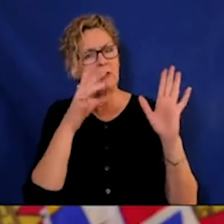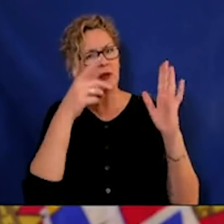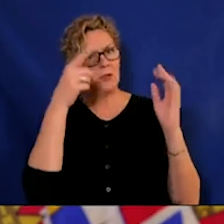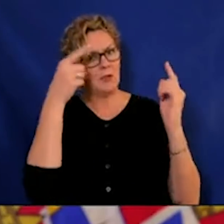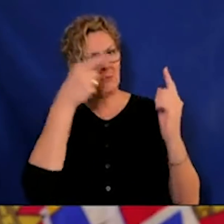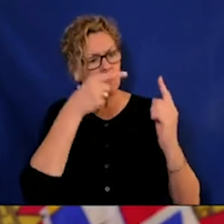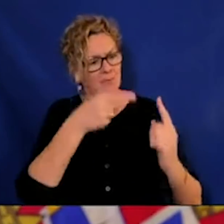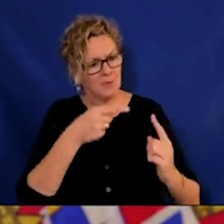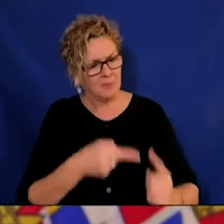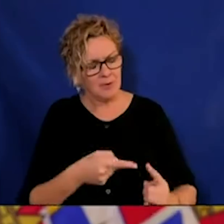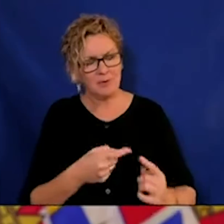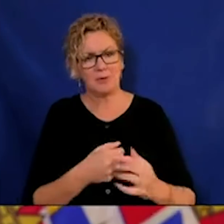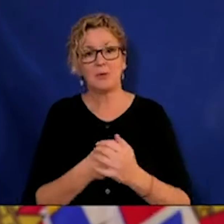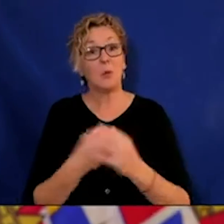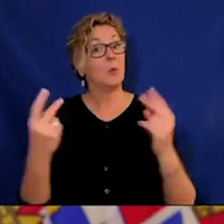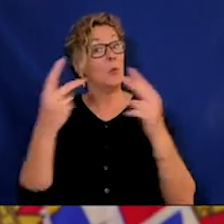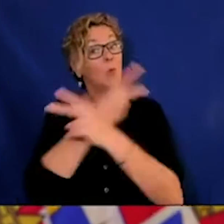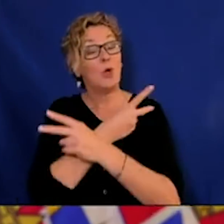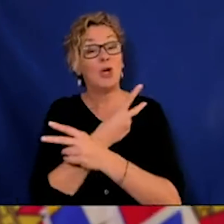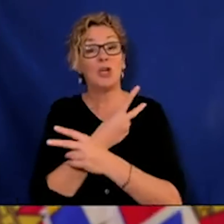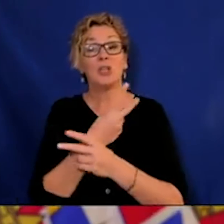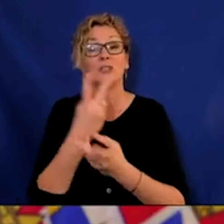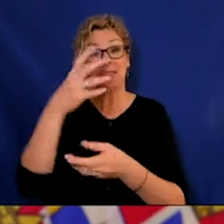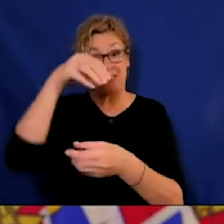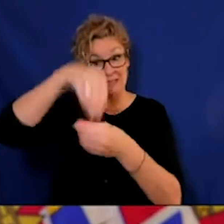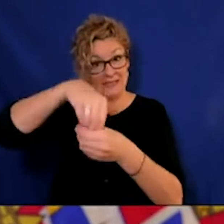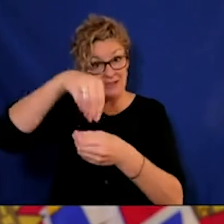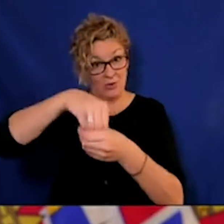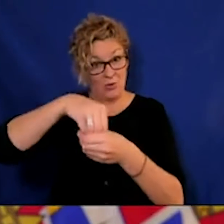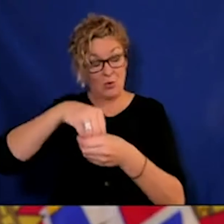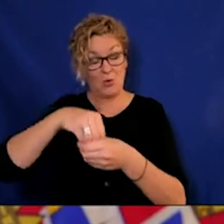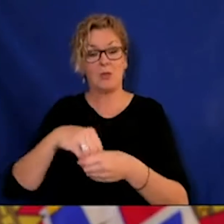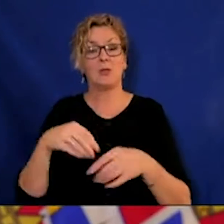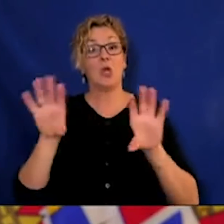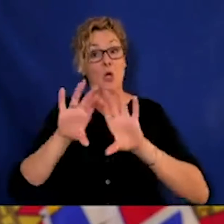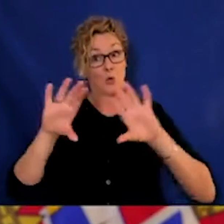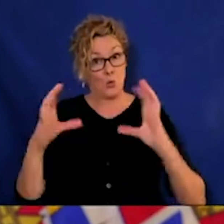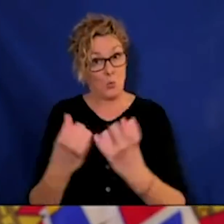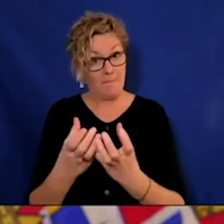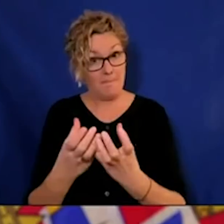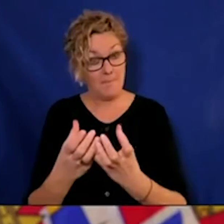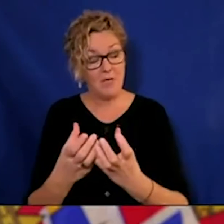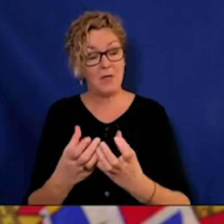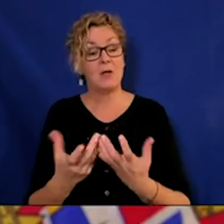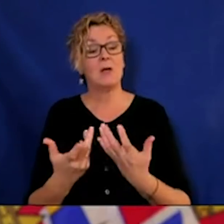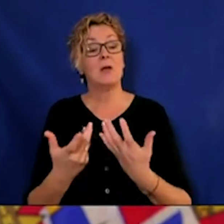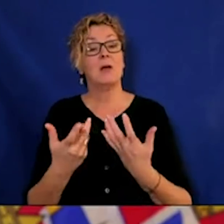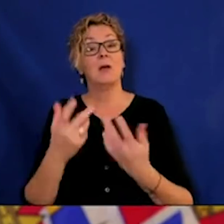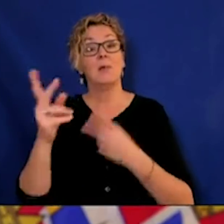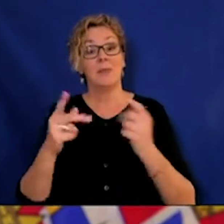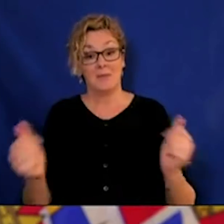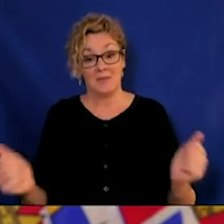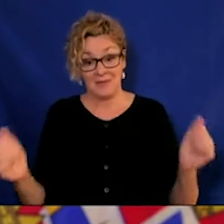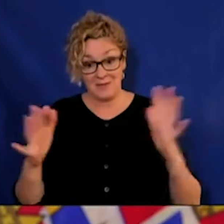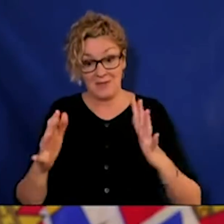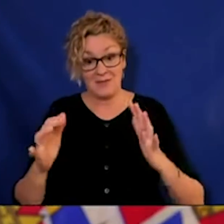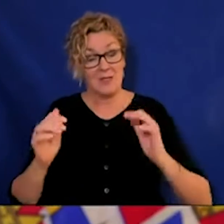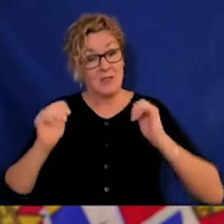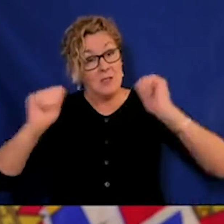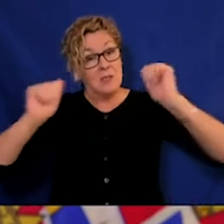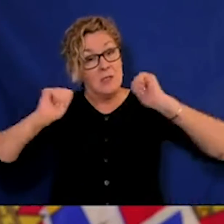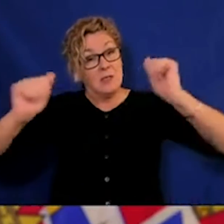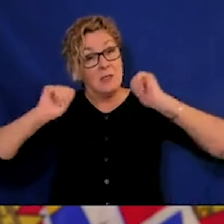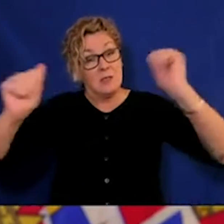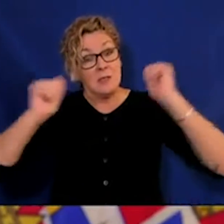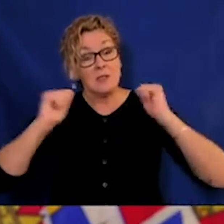In particular, we know that high-intensity fitness activity, indoor group high-intensity fitness activity